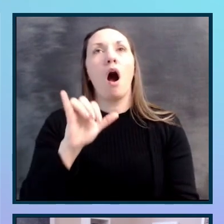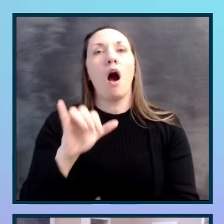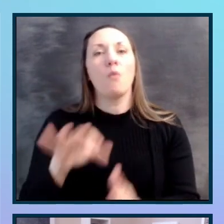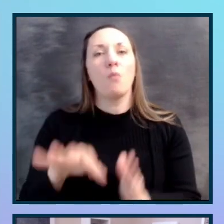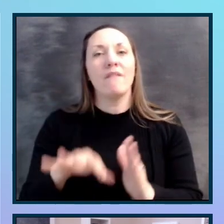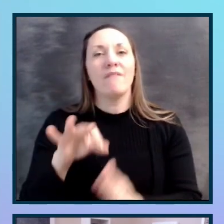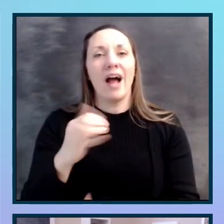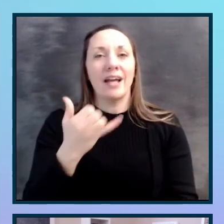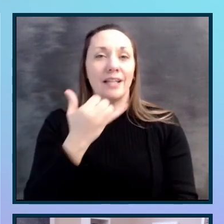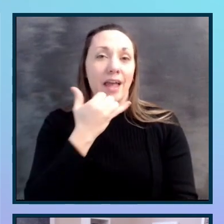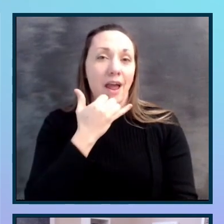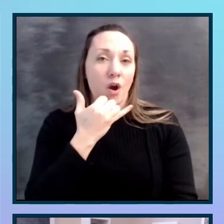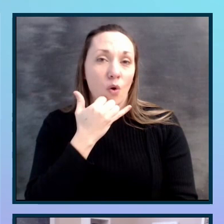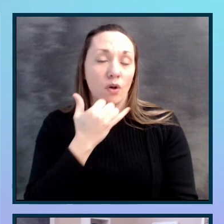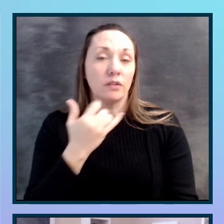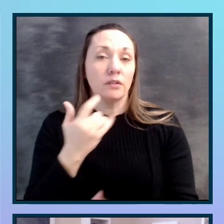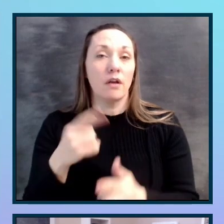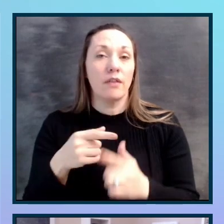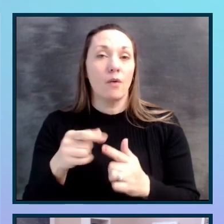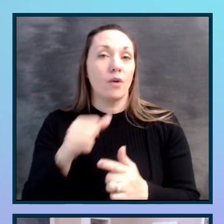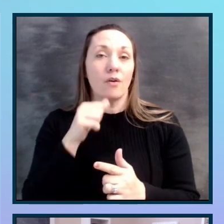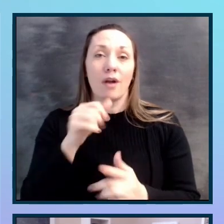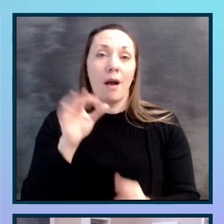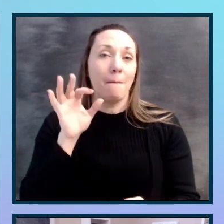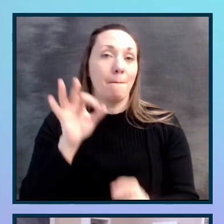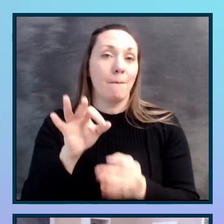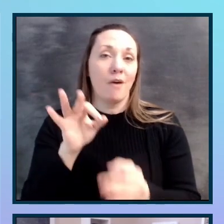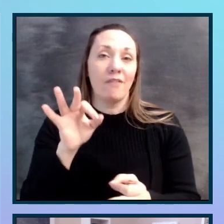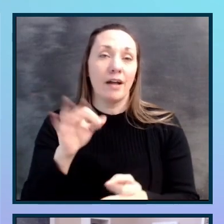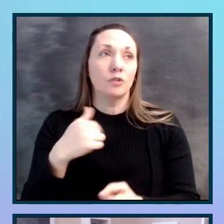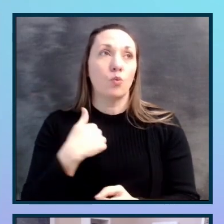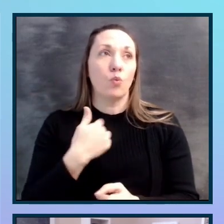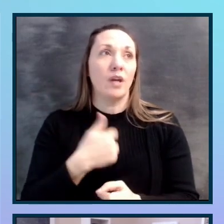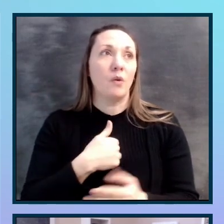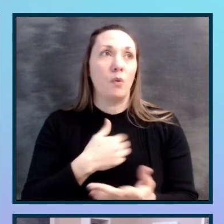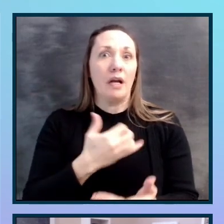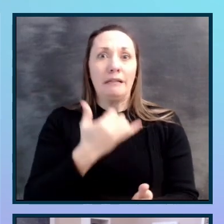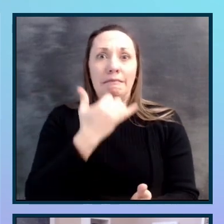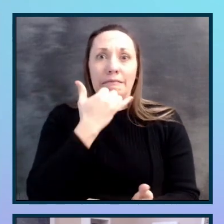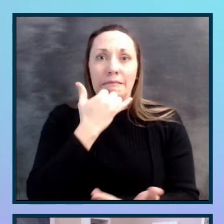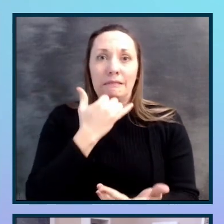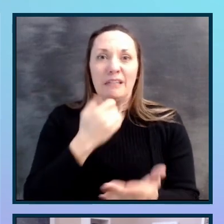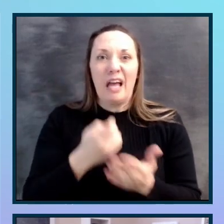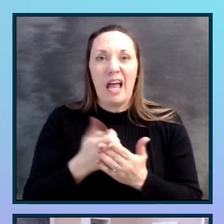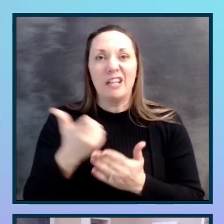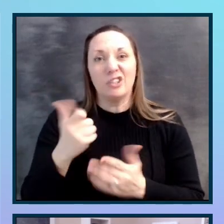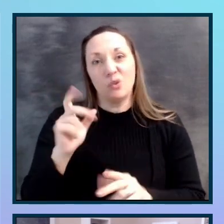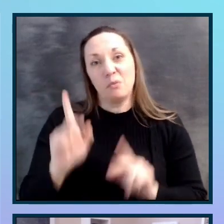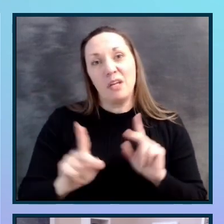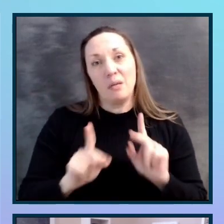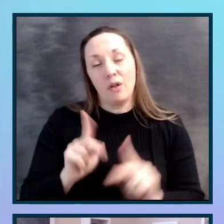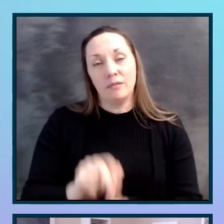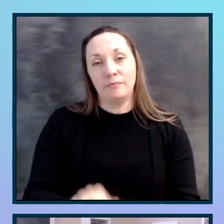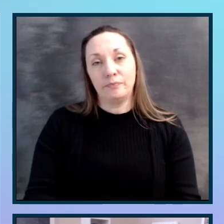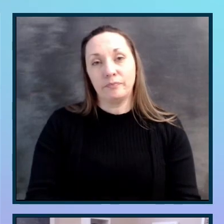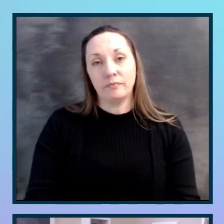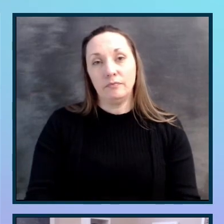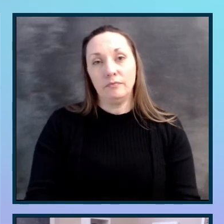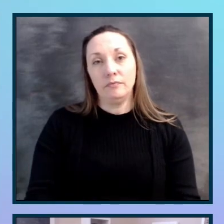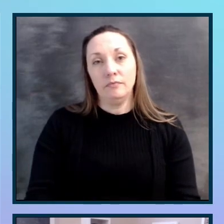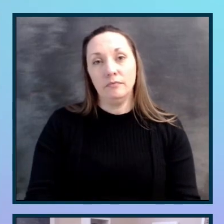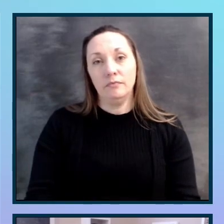going to, we are not perfect. We are going to unintentionally exclude people.